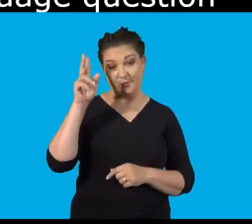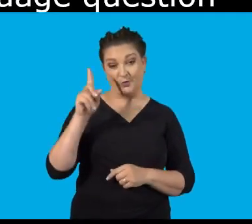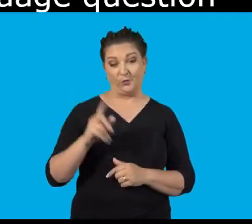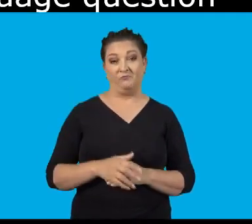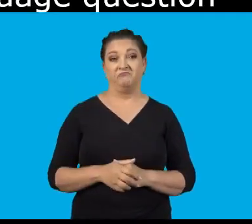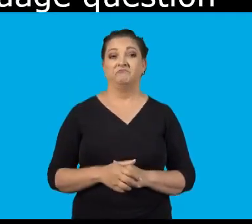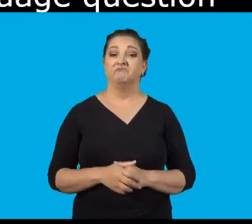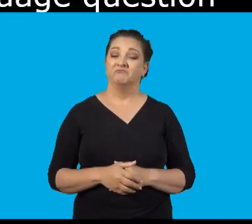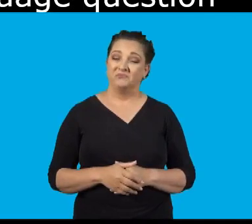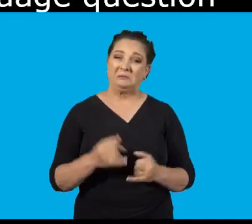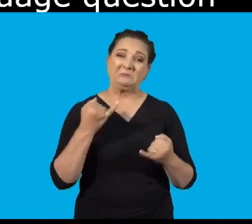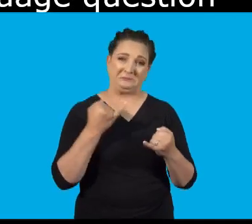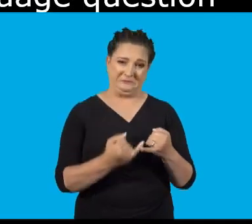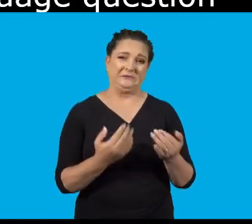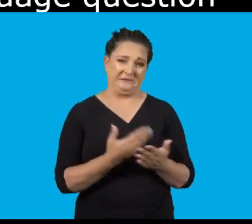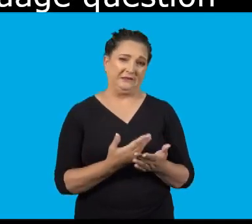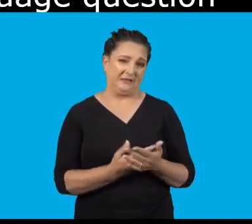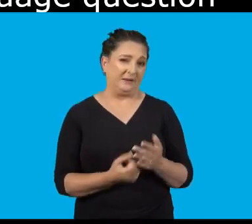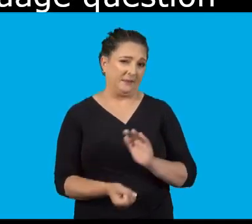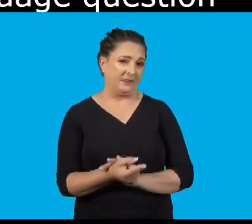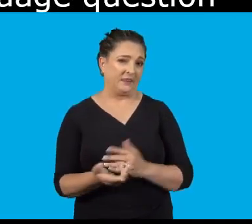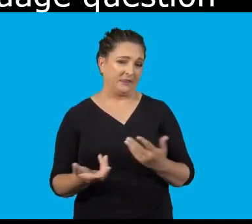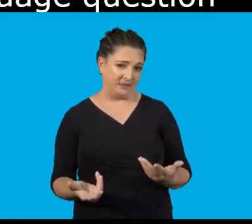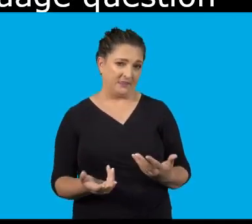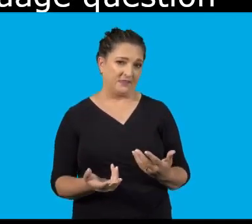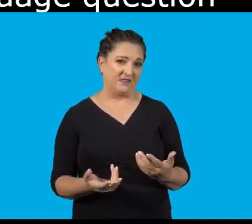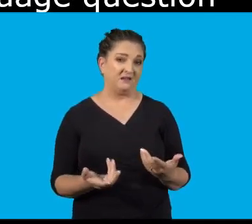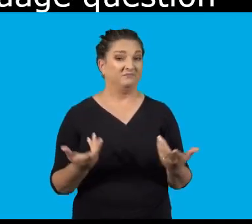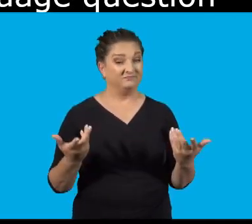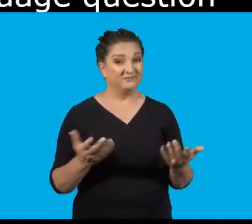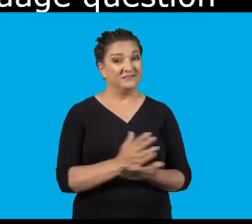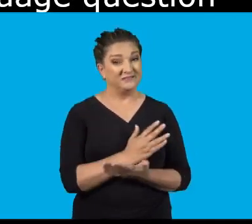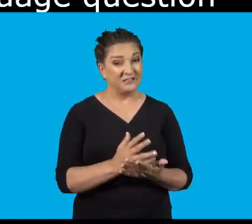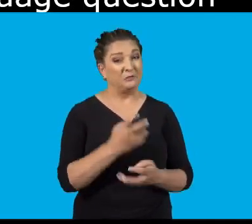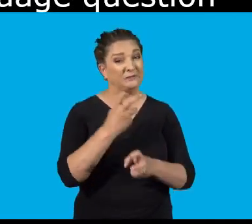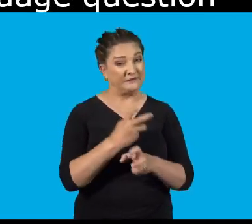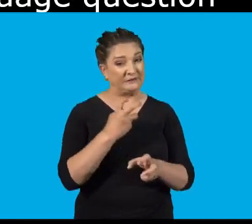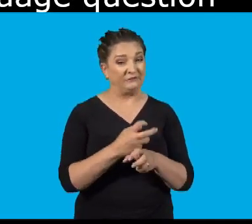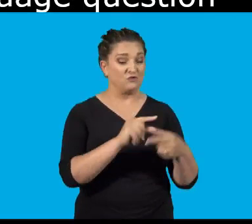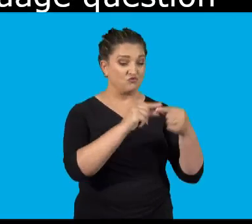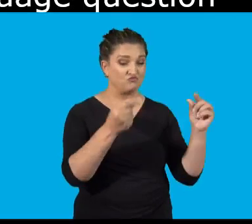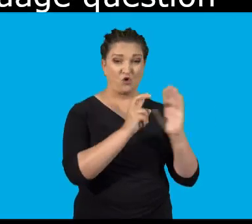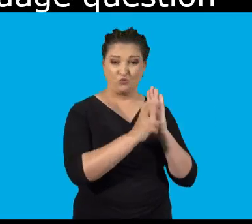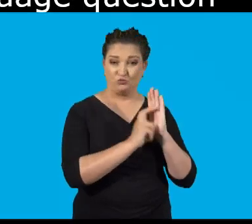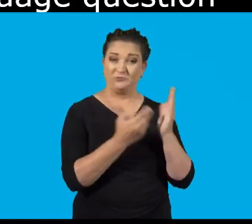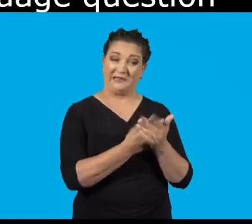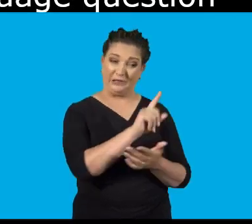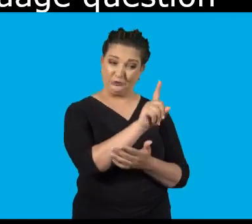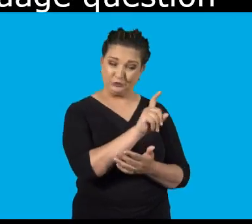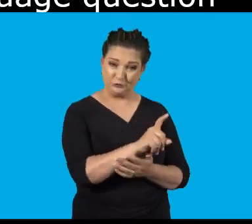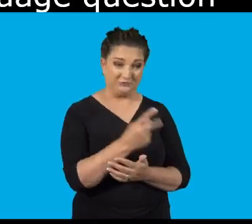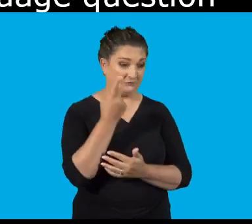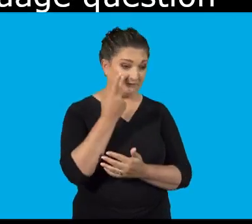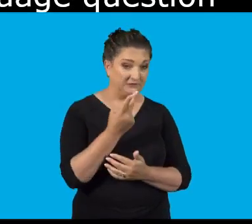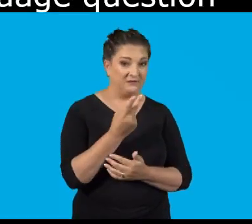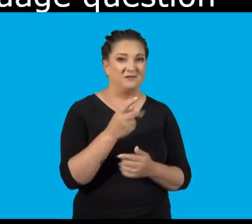Remember, our critical common errors that we're dealing with is that learners find it difficult to apply grammar rules to questions.